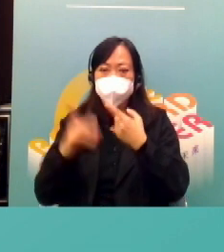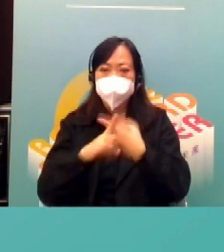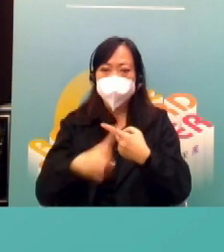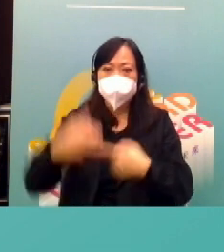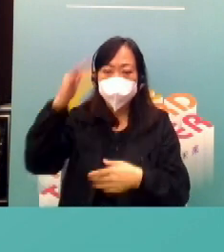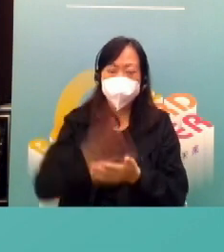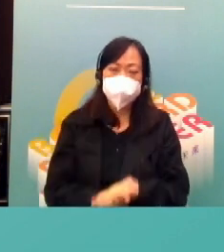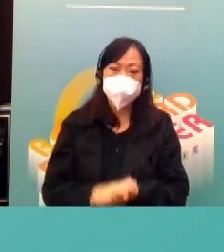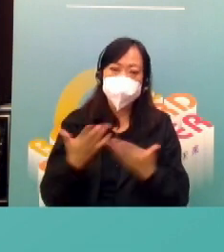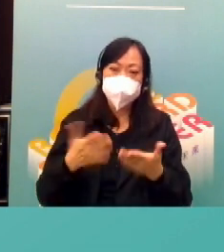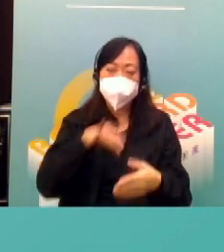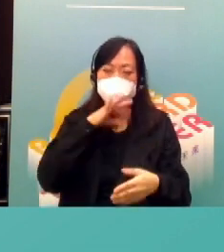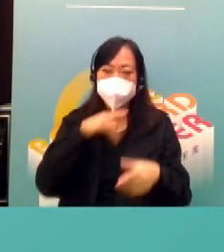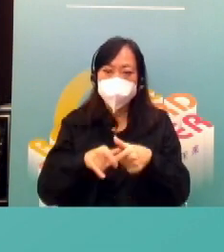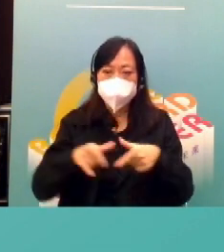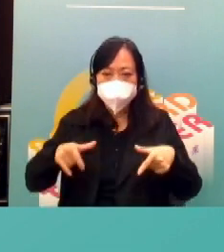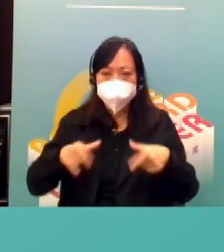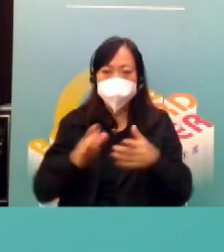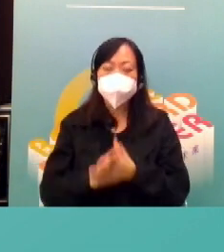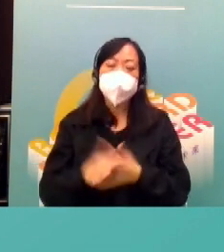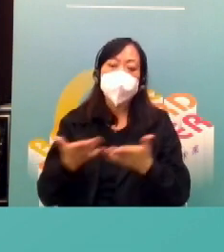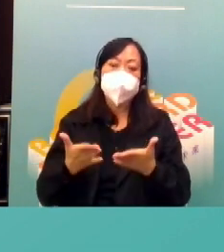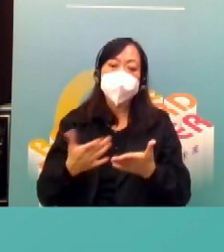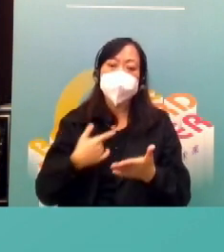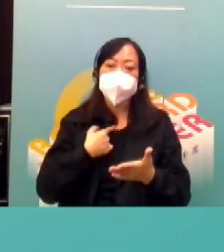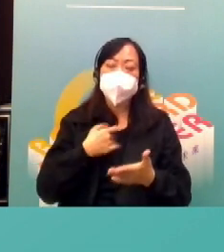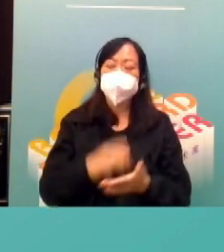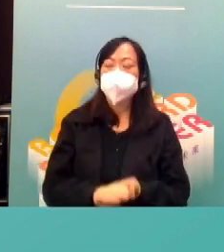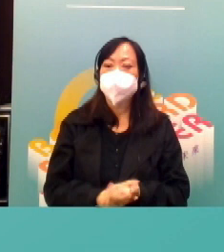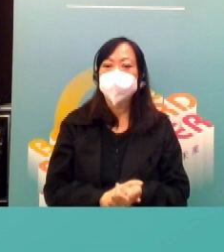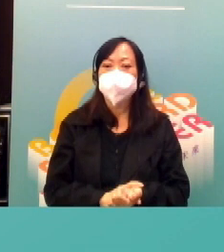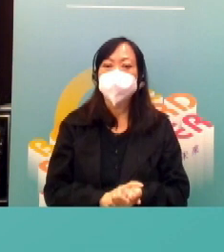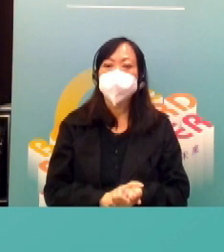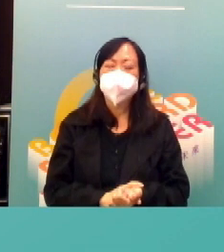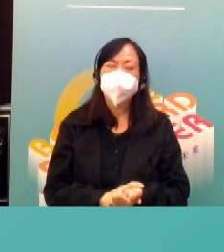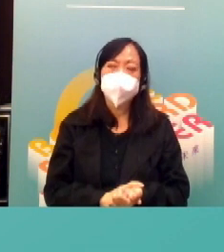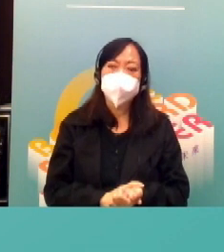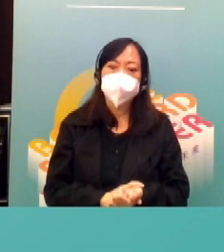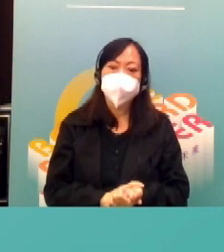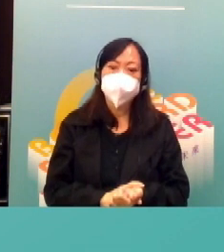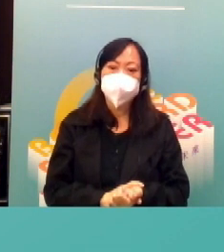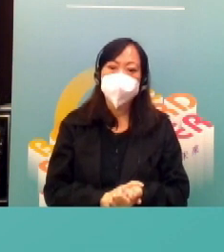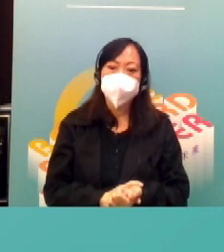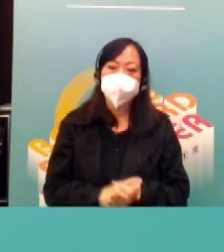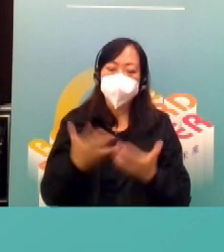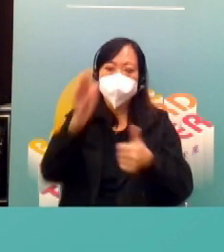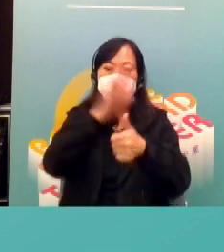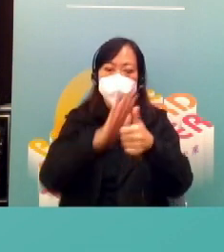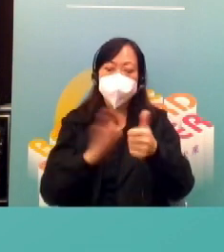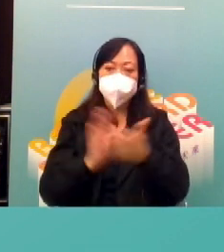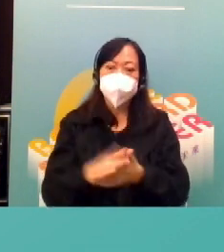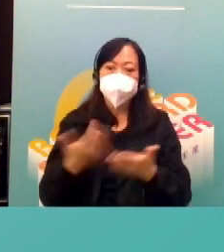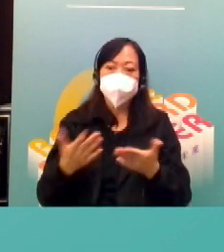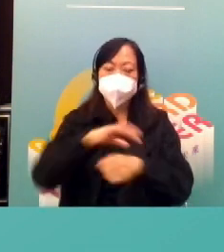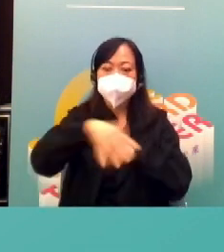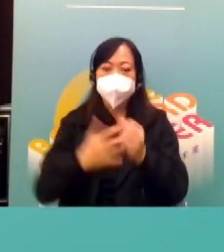That risk that investors may feel by providing the guarantee. And in terms of impact procurement as well, we've seen this kind of around the world as well, but the Seoul municipal government was